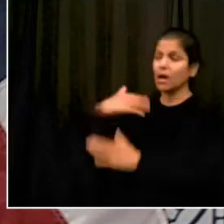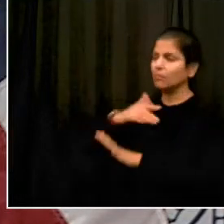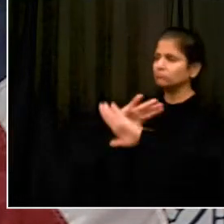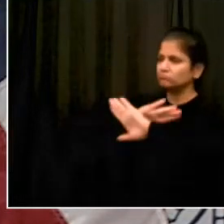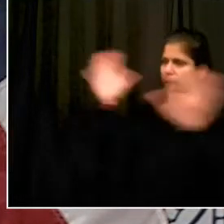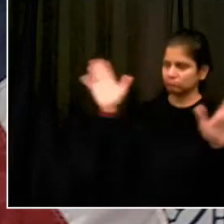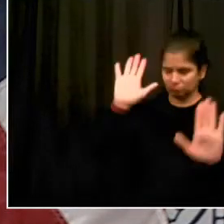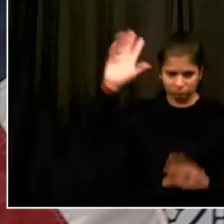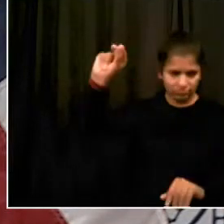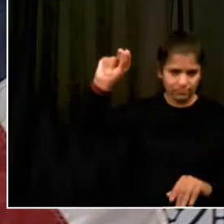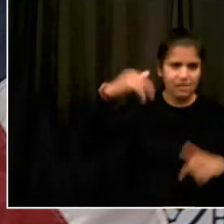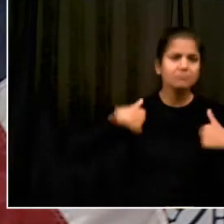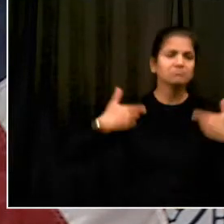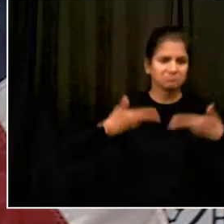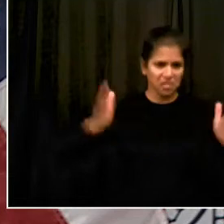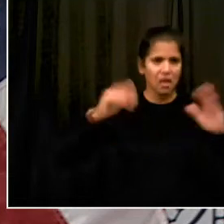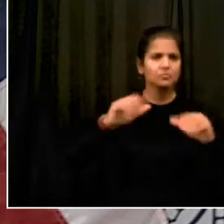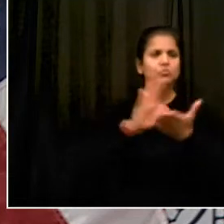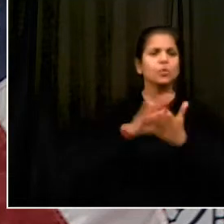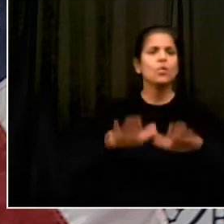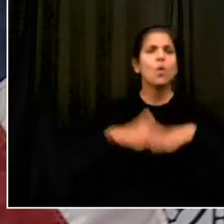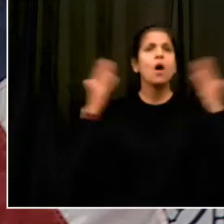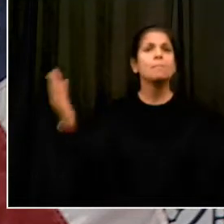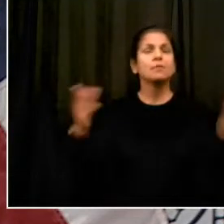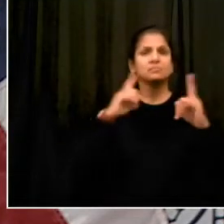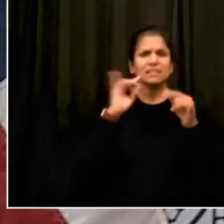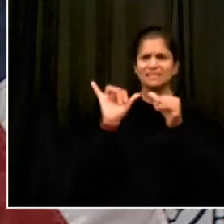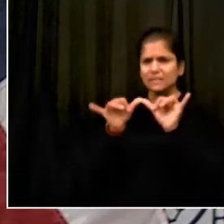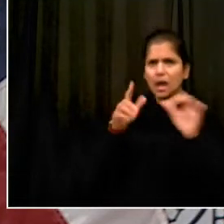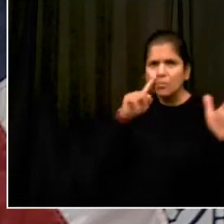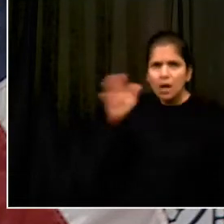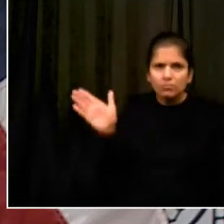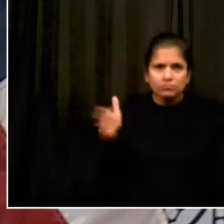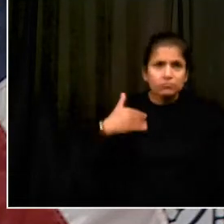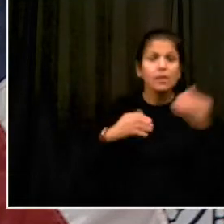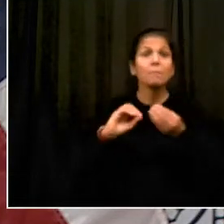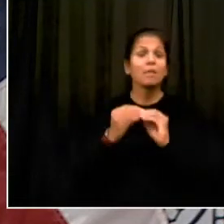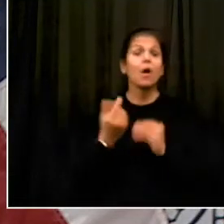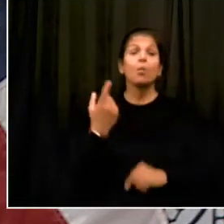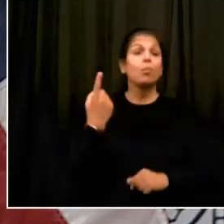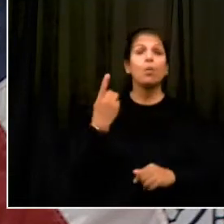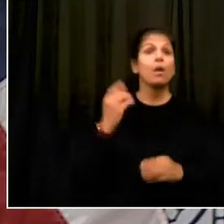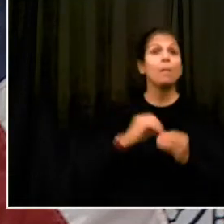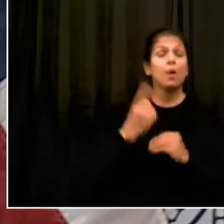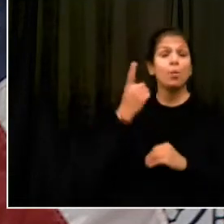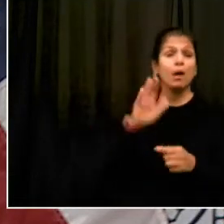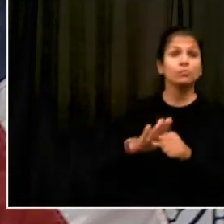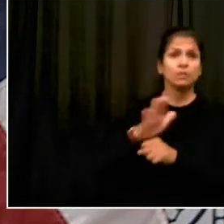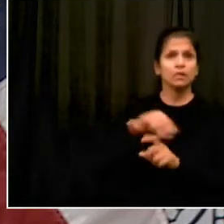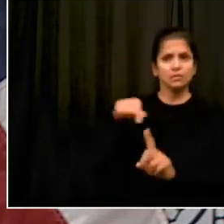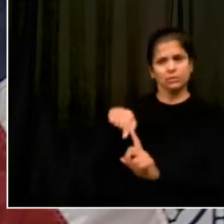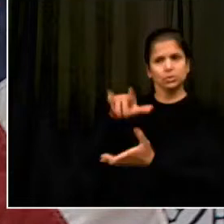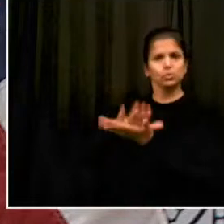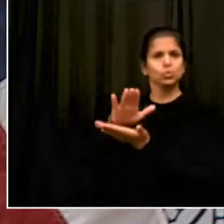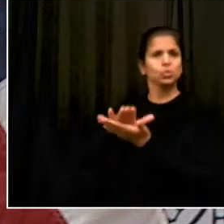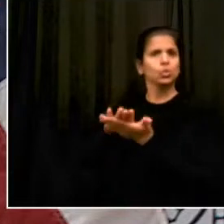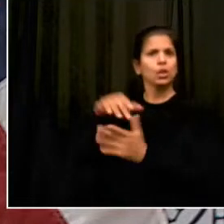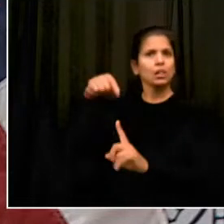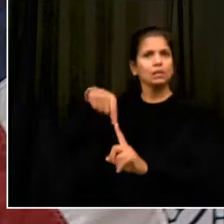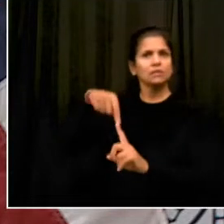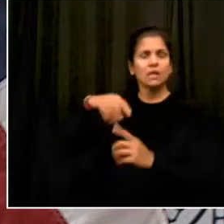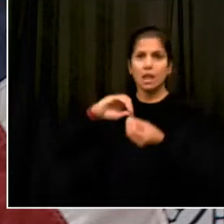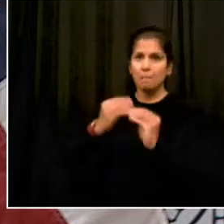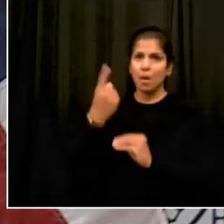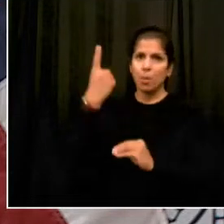did, a lot of people looked at with amazement. And that's a credit to our educators and our staff, everyone at the Department